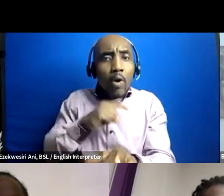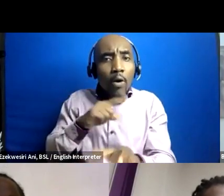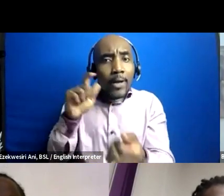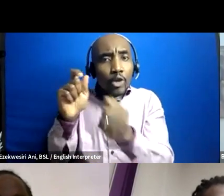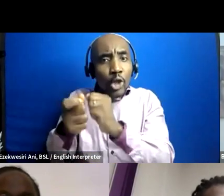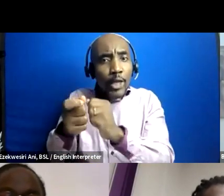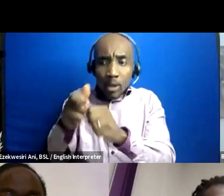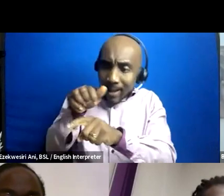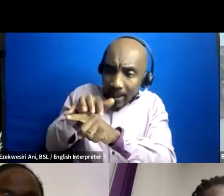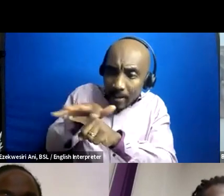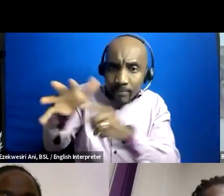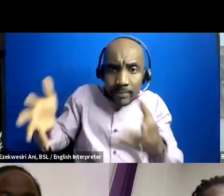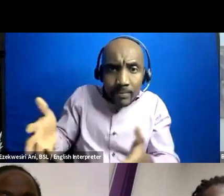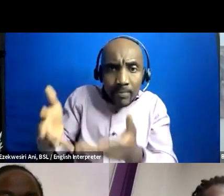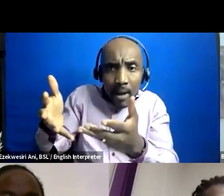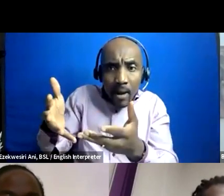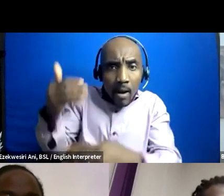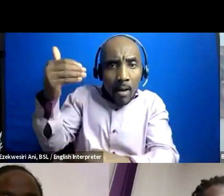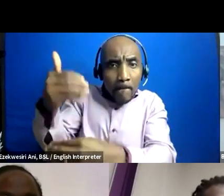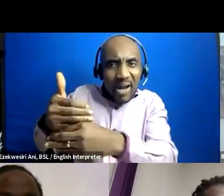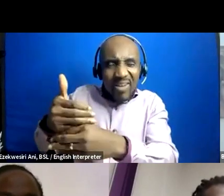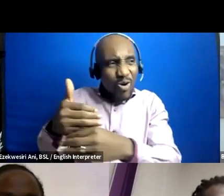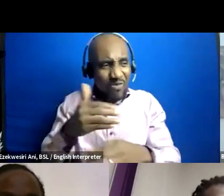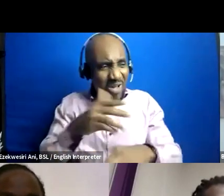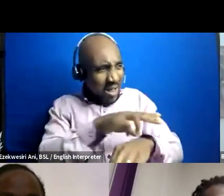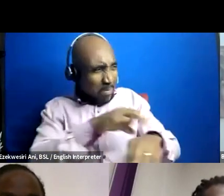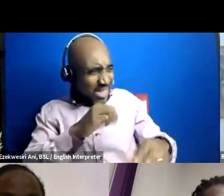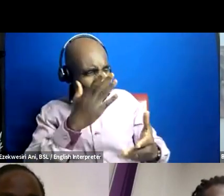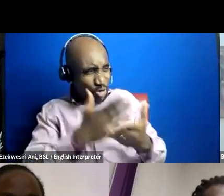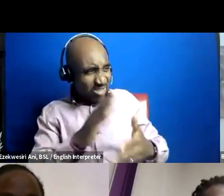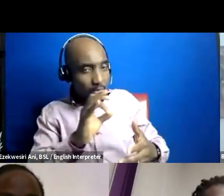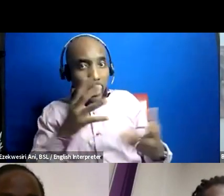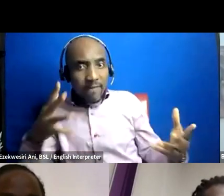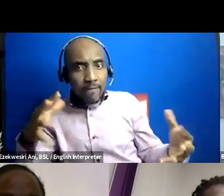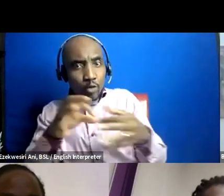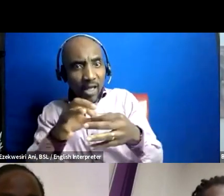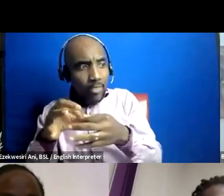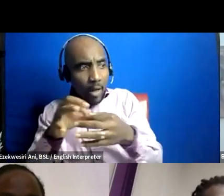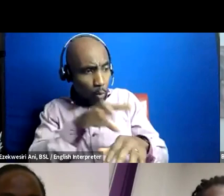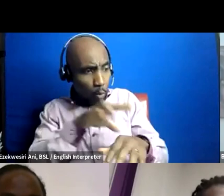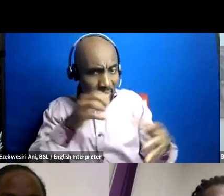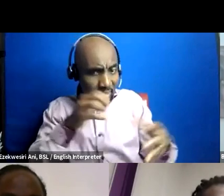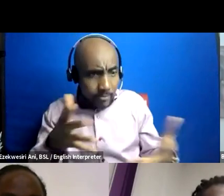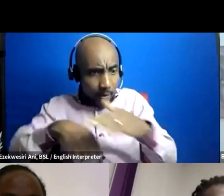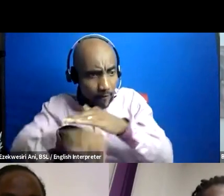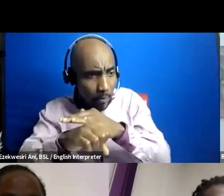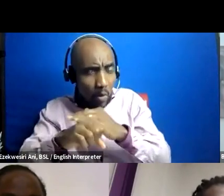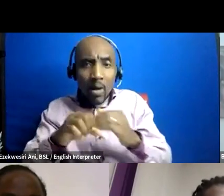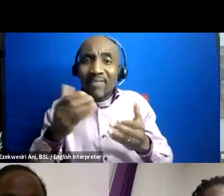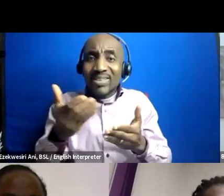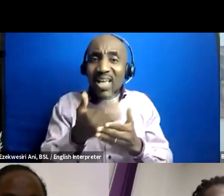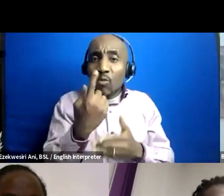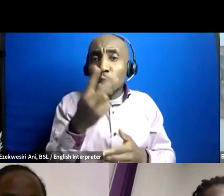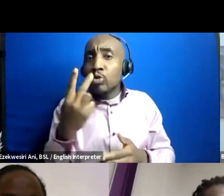if that breaks down that barrier of mistrust, if it just saves one or two, that's useful. And I